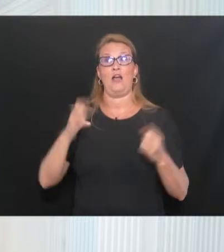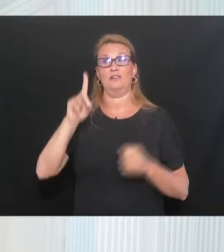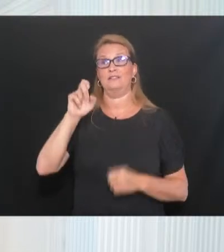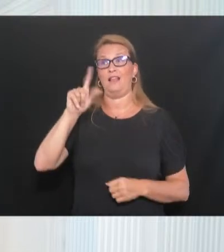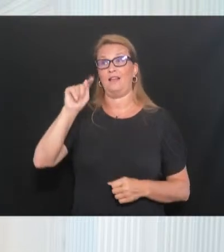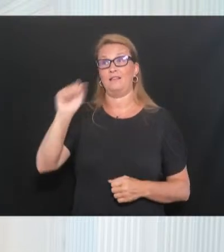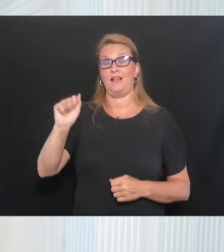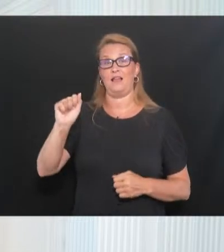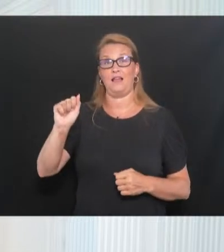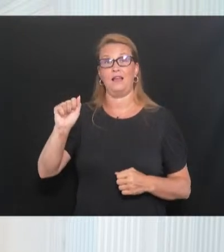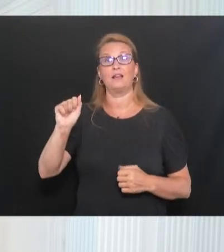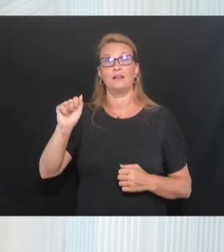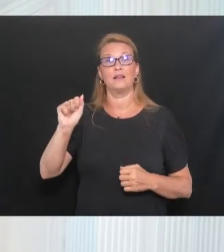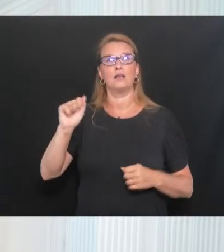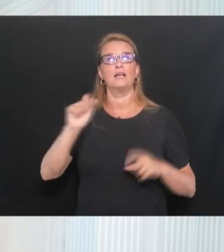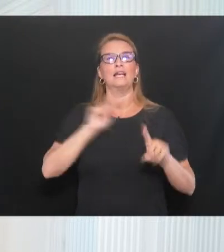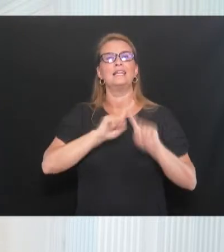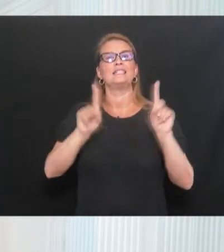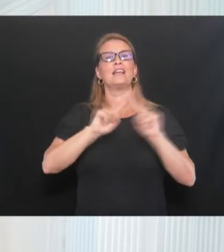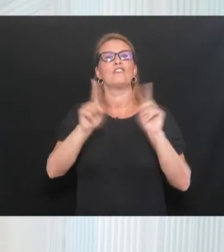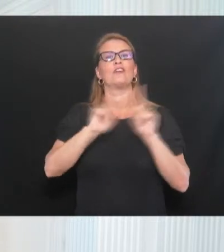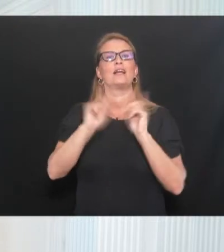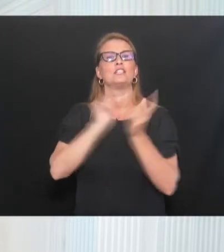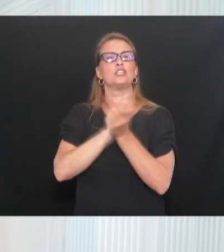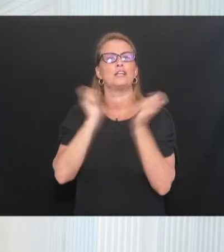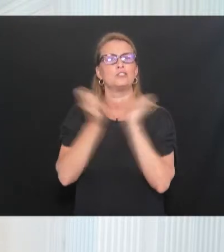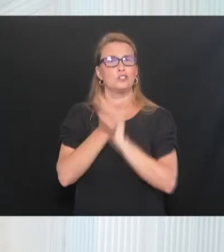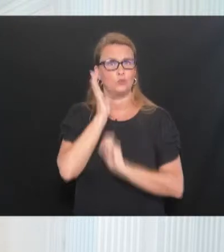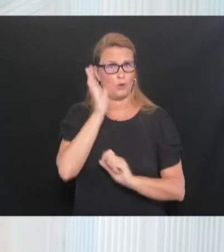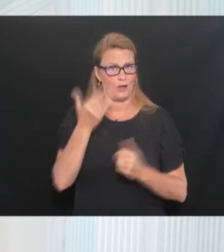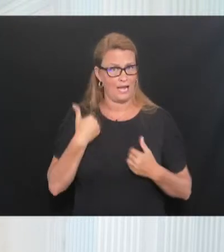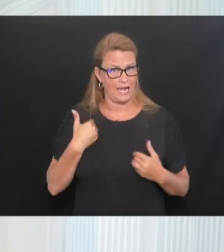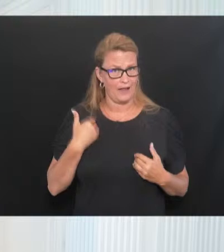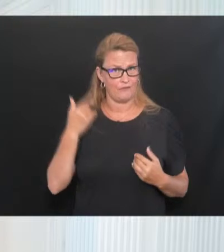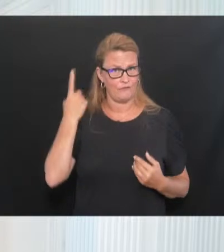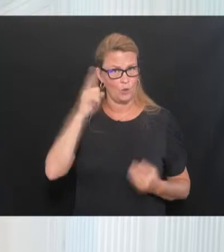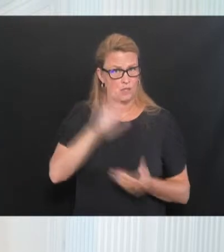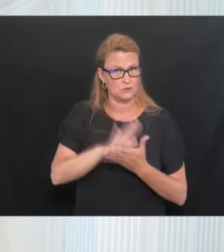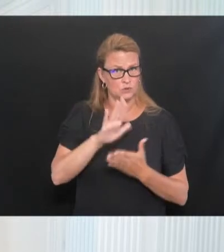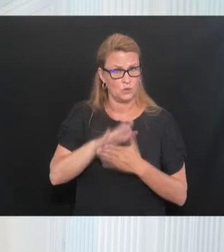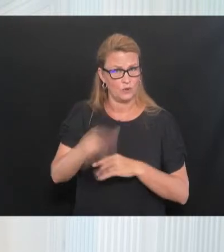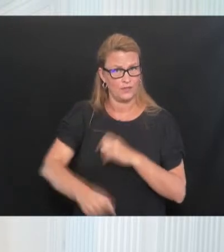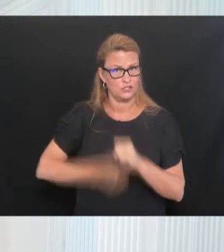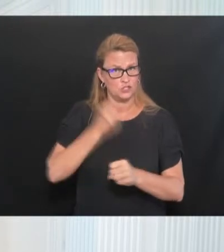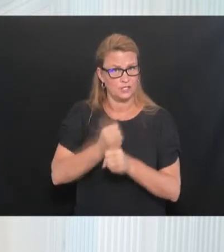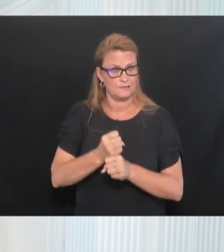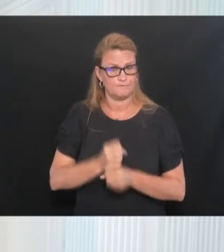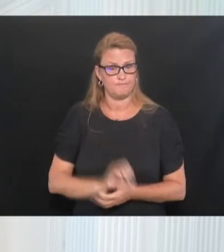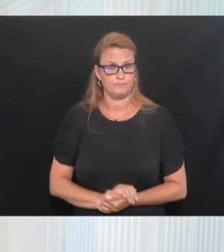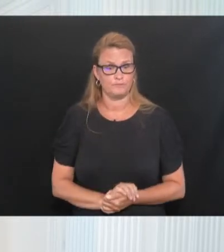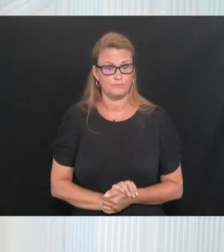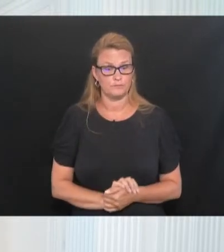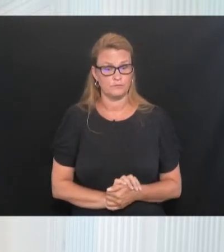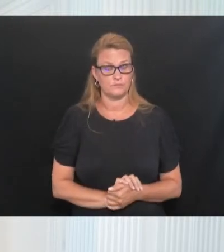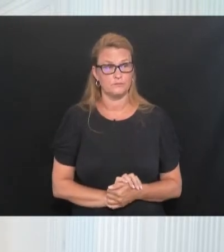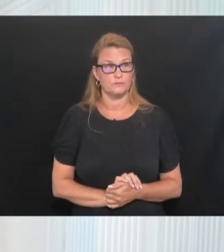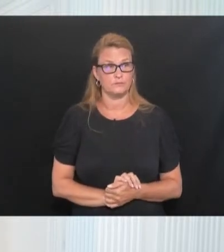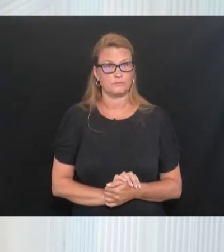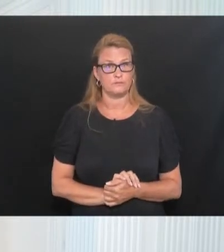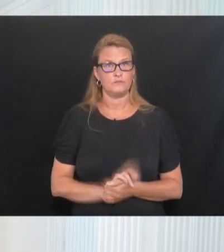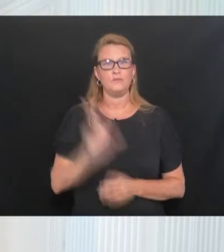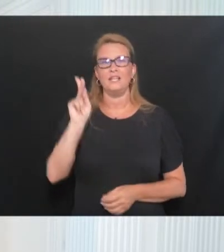know, about different mitigation measures that you mentioned before. I think that was the question. Okay, and her name was?